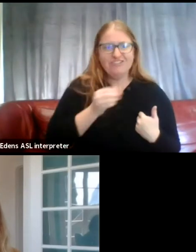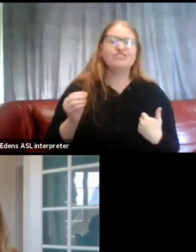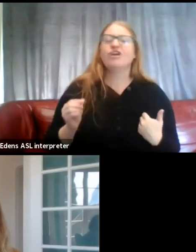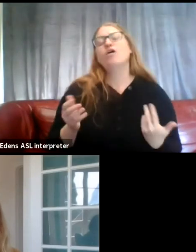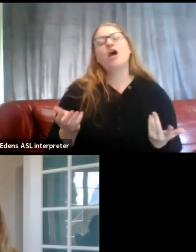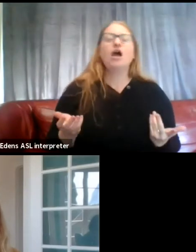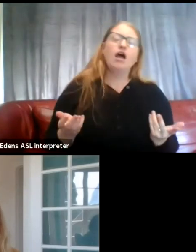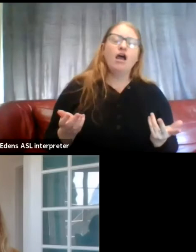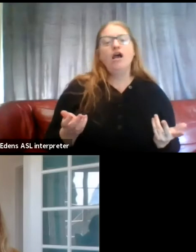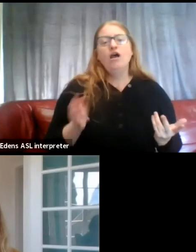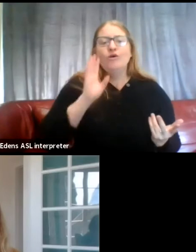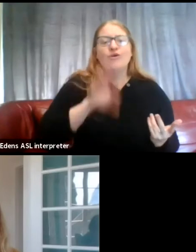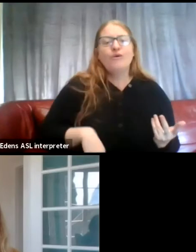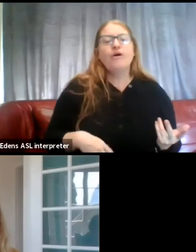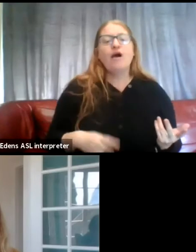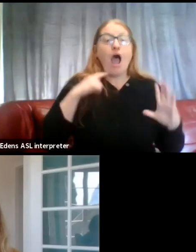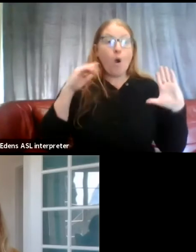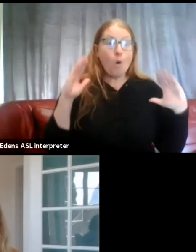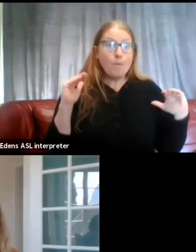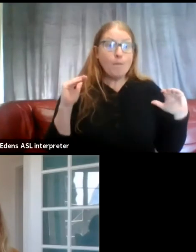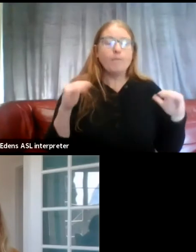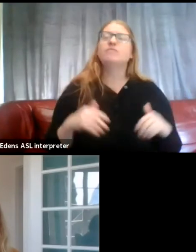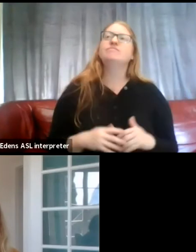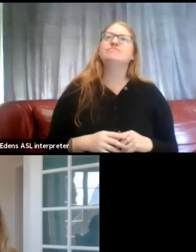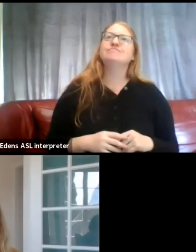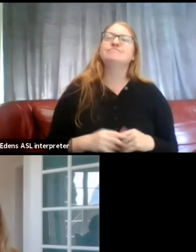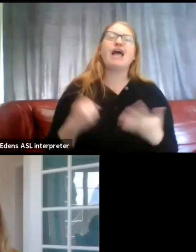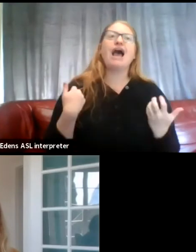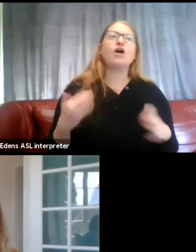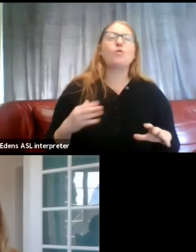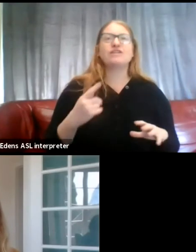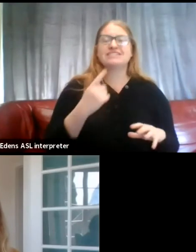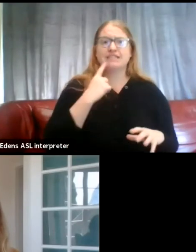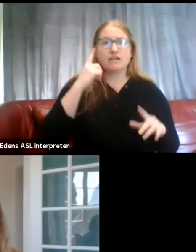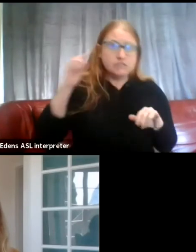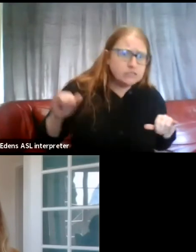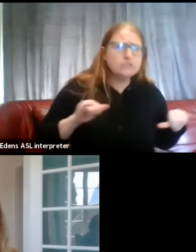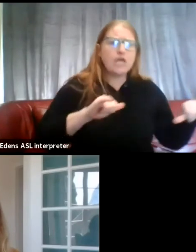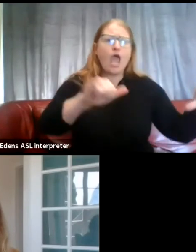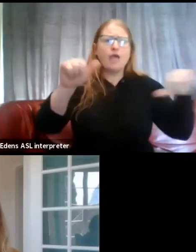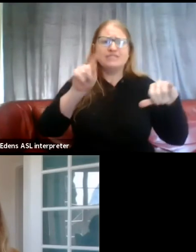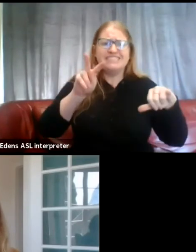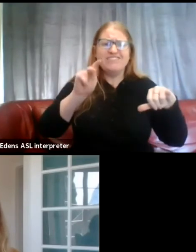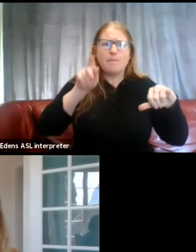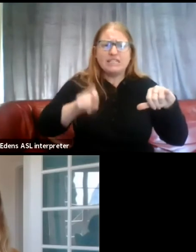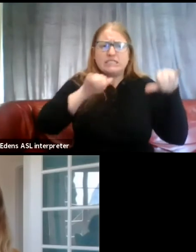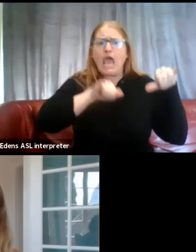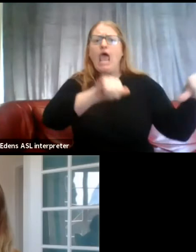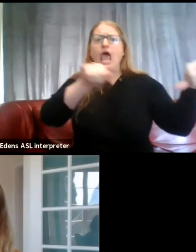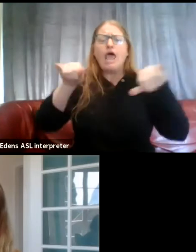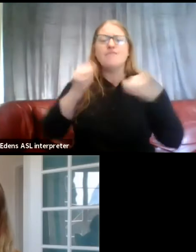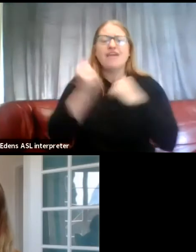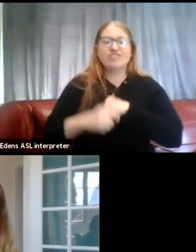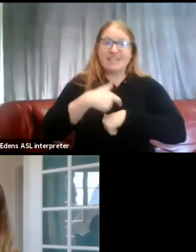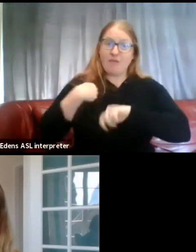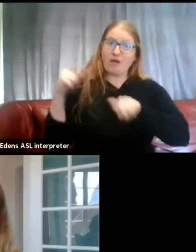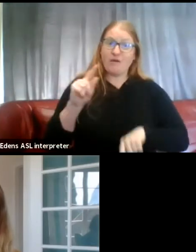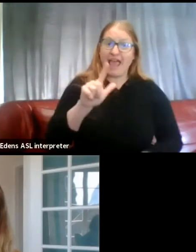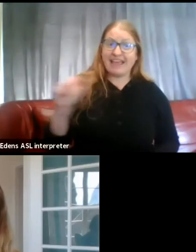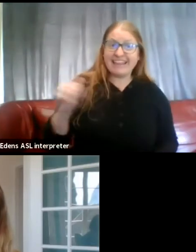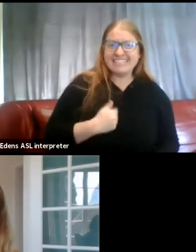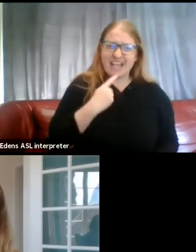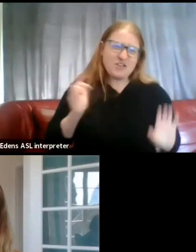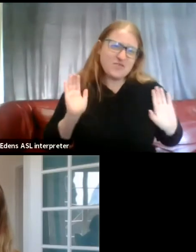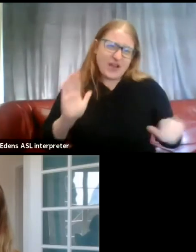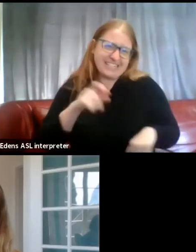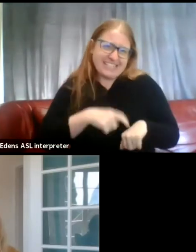know, I hope, like, I don't want to be utopian about TV. Every time I go out to LA and I say, it's a great time for women creators,